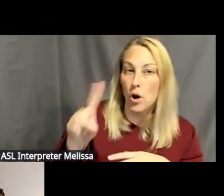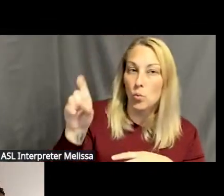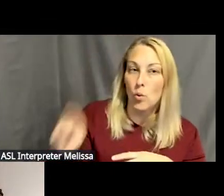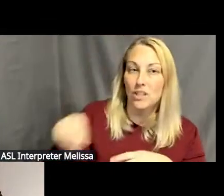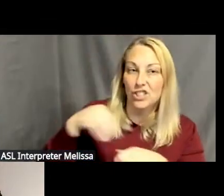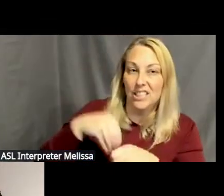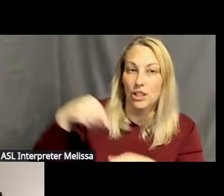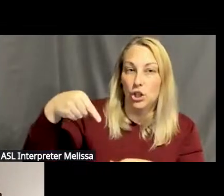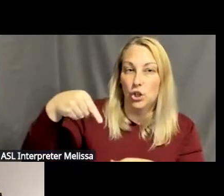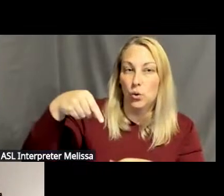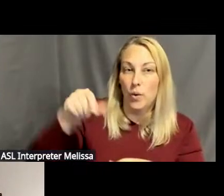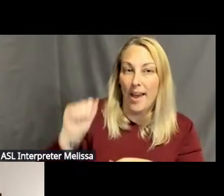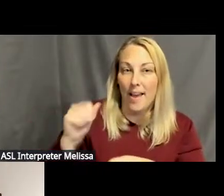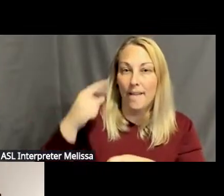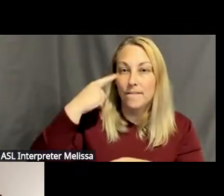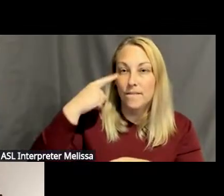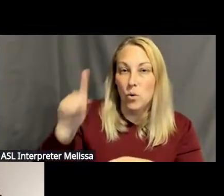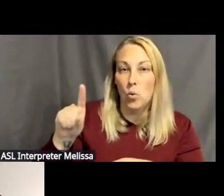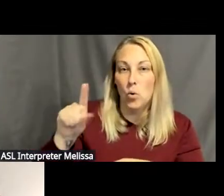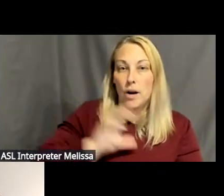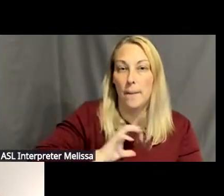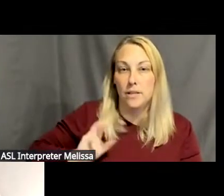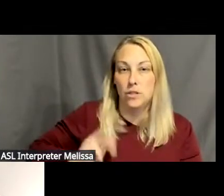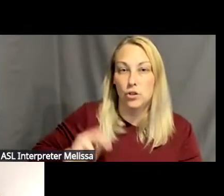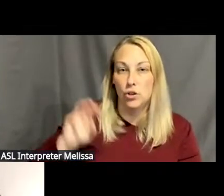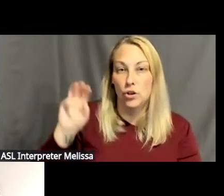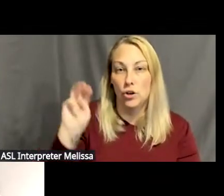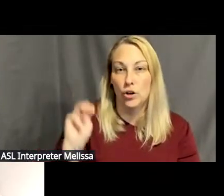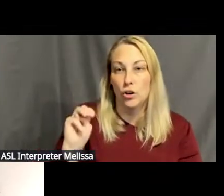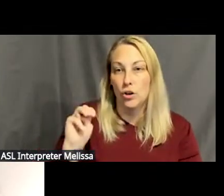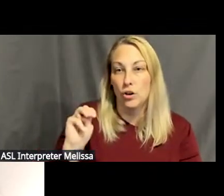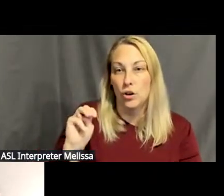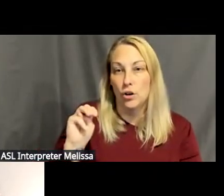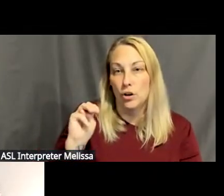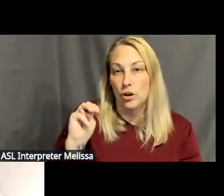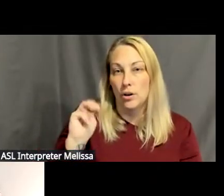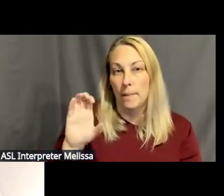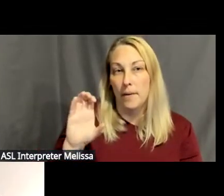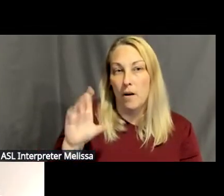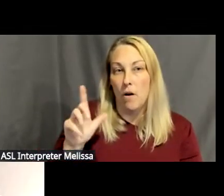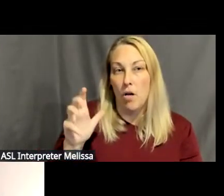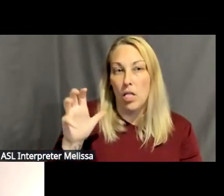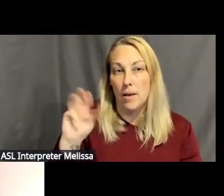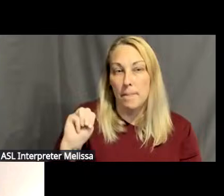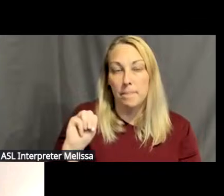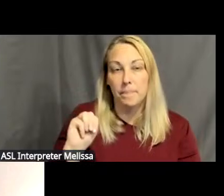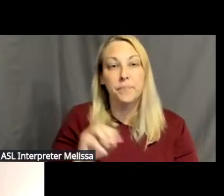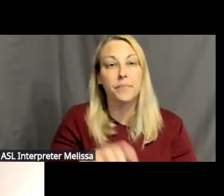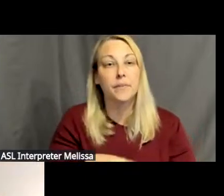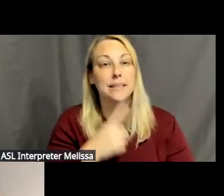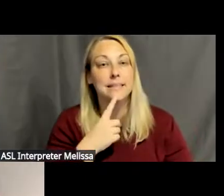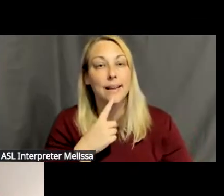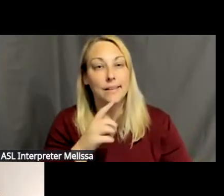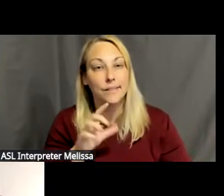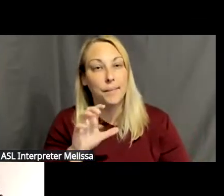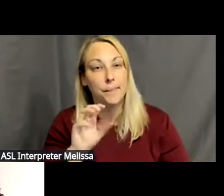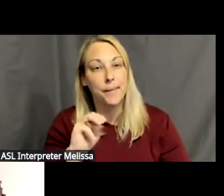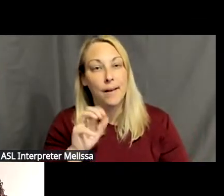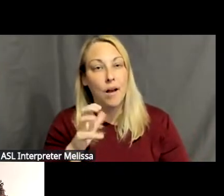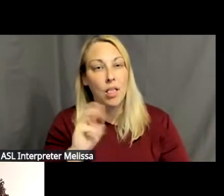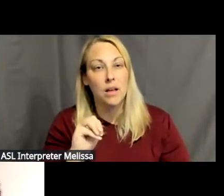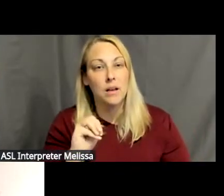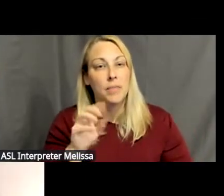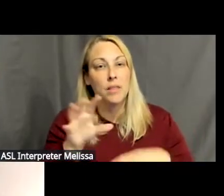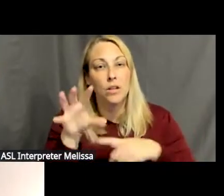for Commissioner McCollum. Um, Perfect. It says, Commissioner McCollum, there are cameras all around the store,